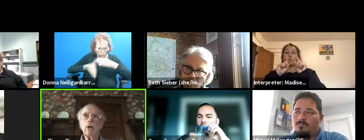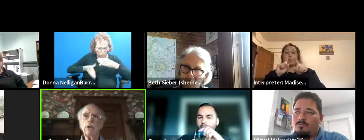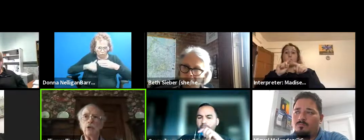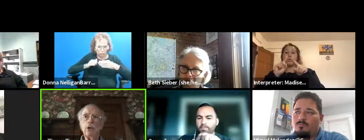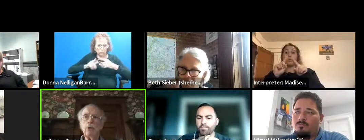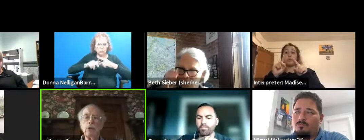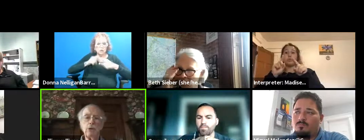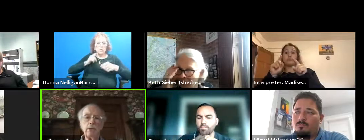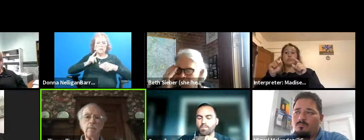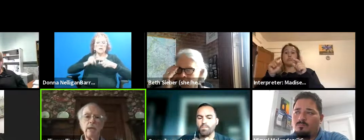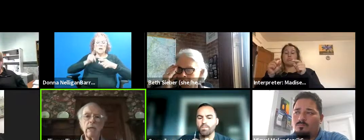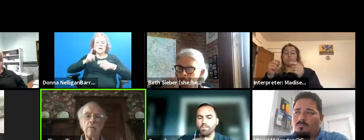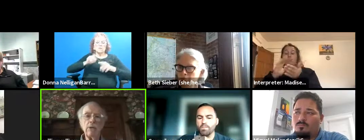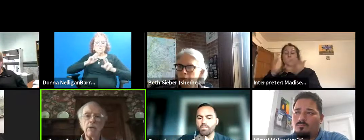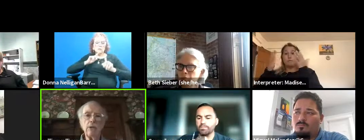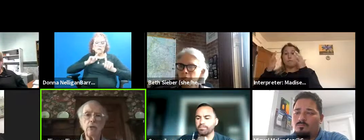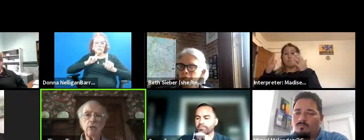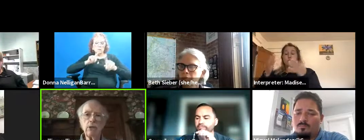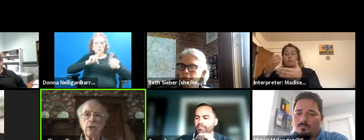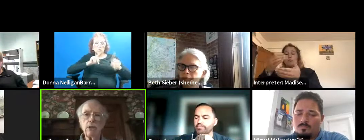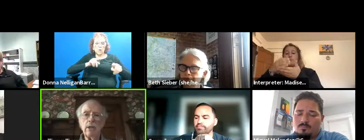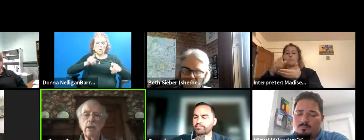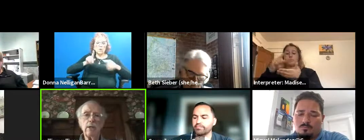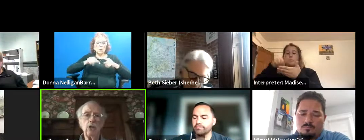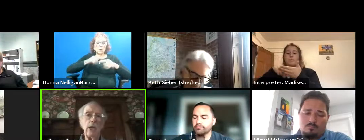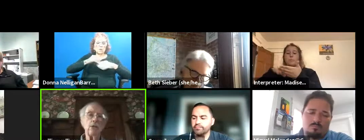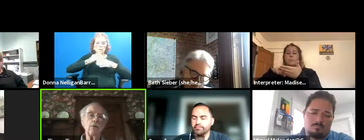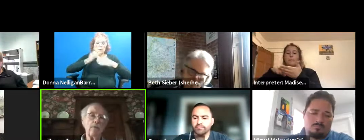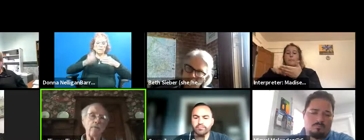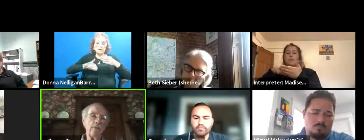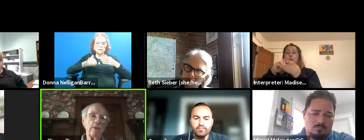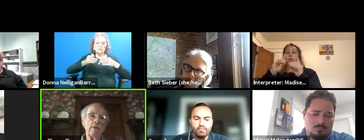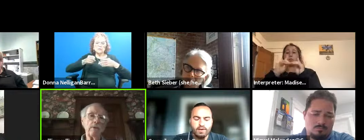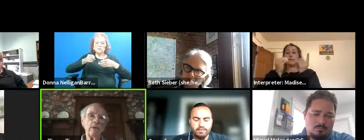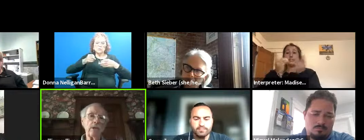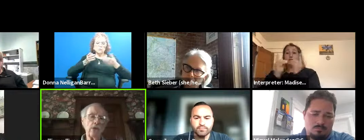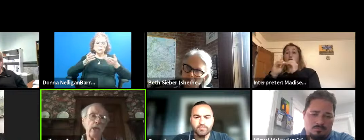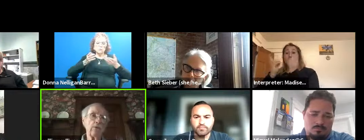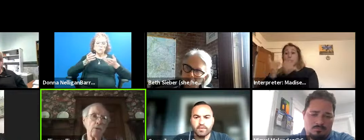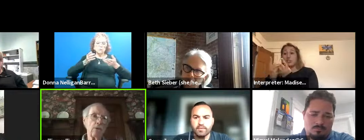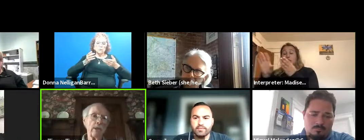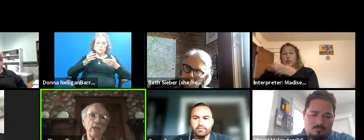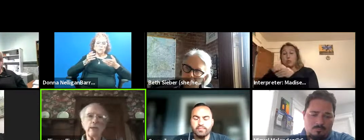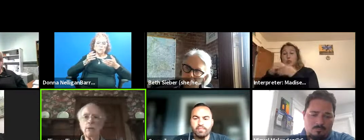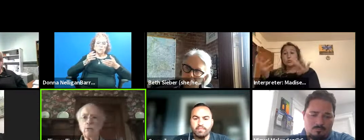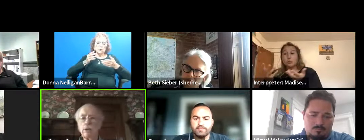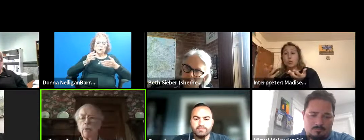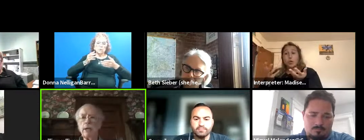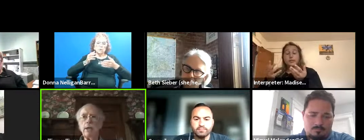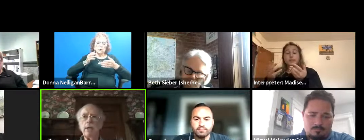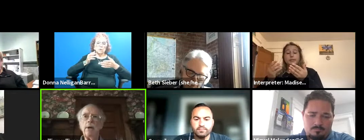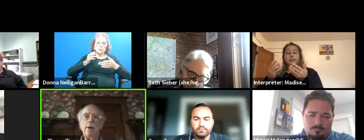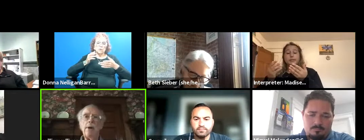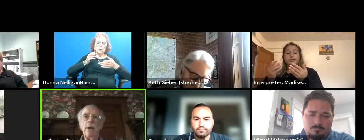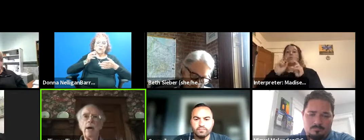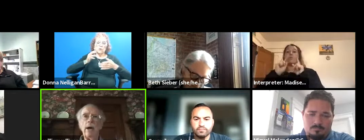a report that shows the makeup of each of the districts, the change from, in this case, from 2010 to